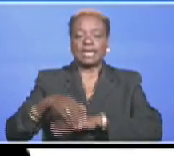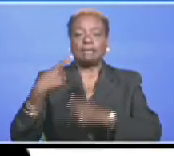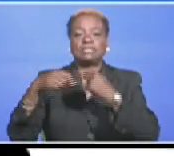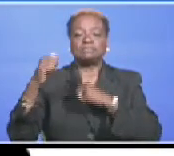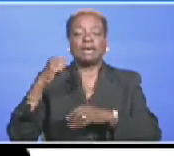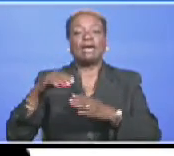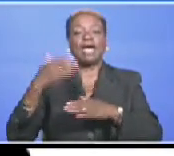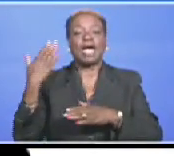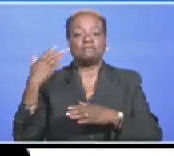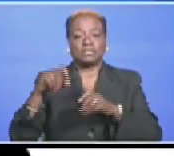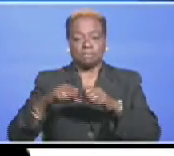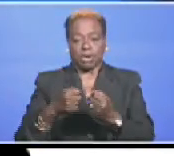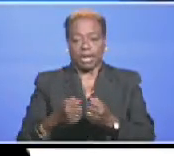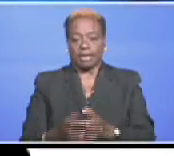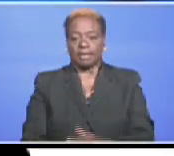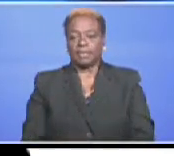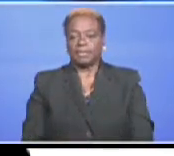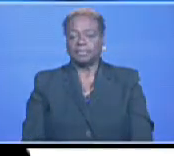back after the break.